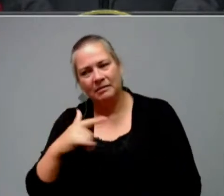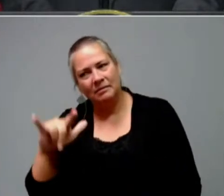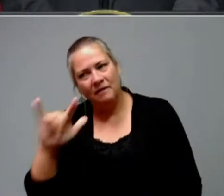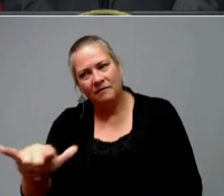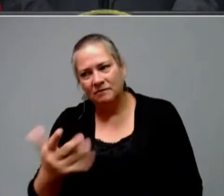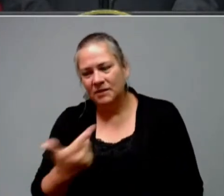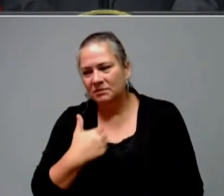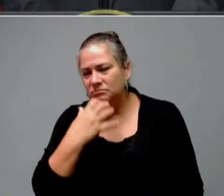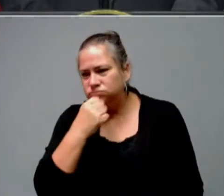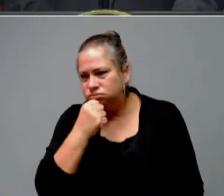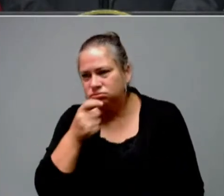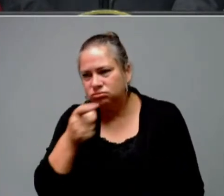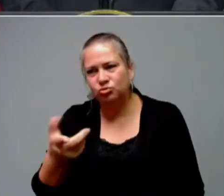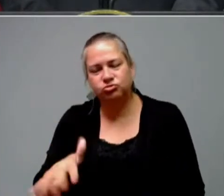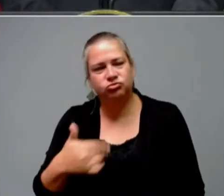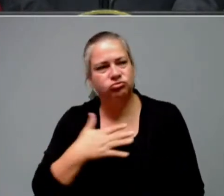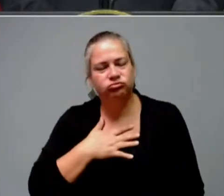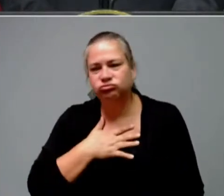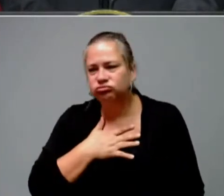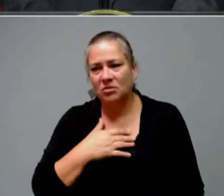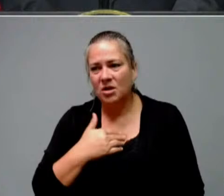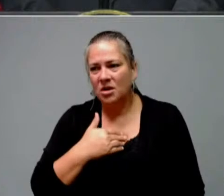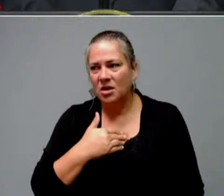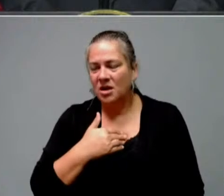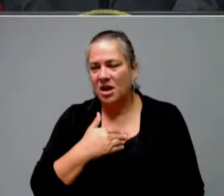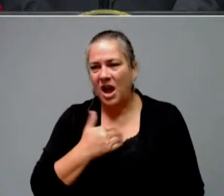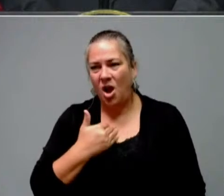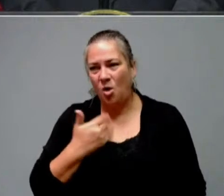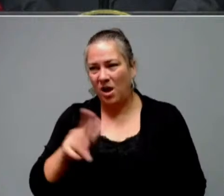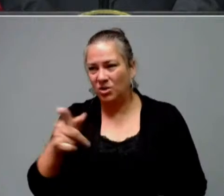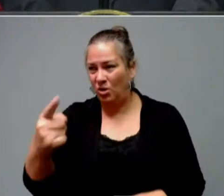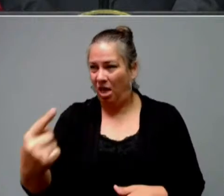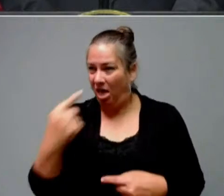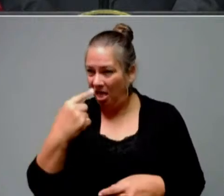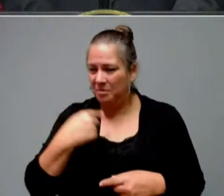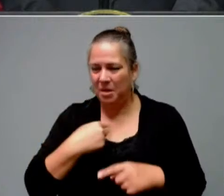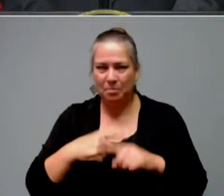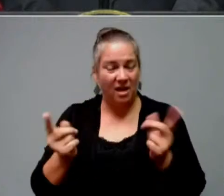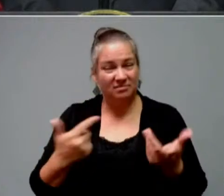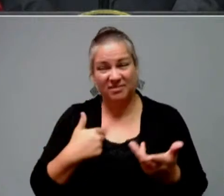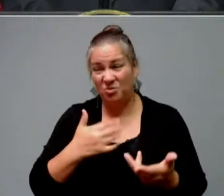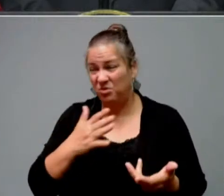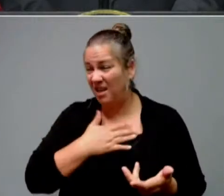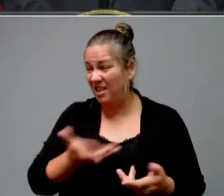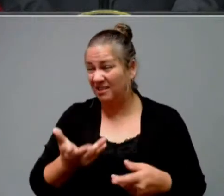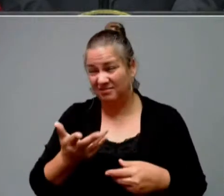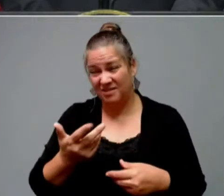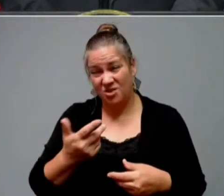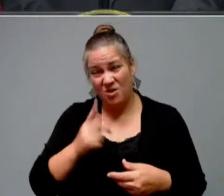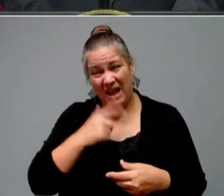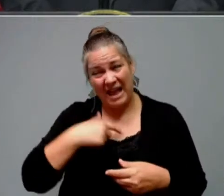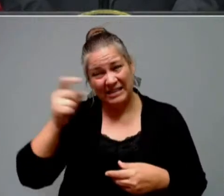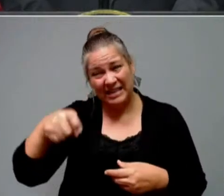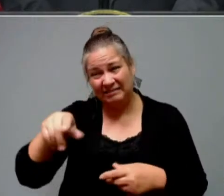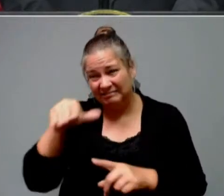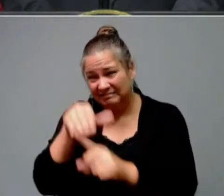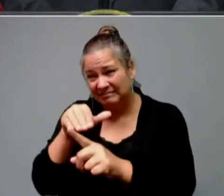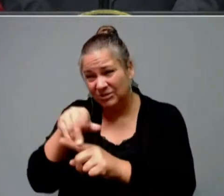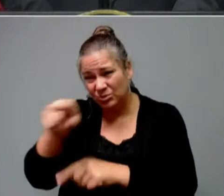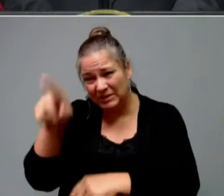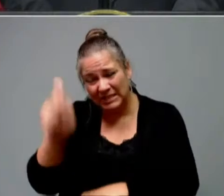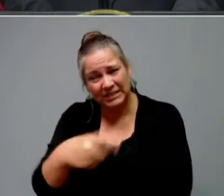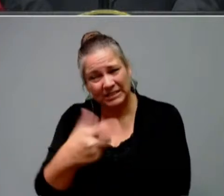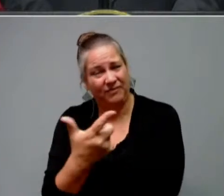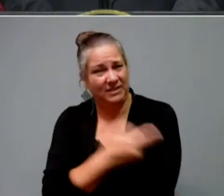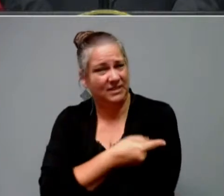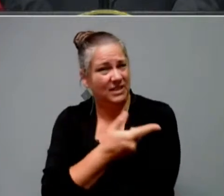them and that you're willing to even lose that friendship and that relationship if it means having that hard conversation to get them vaccinated. Folks, I